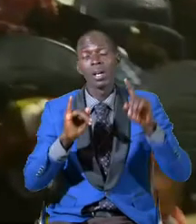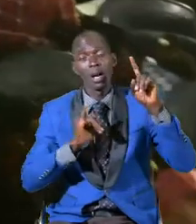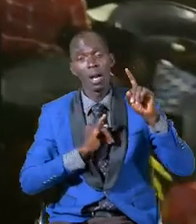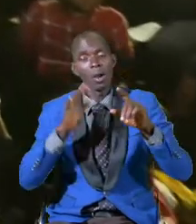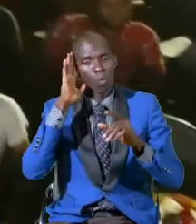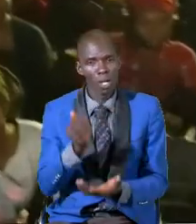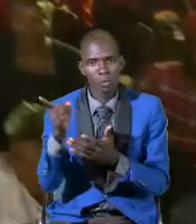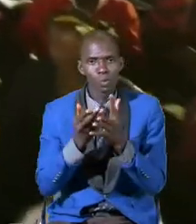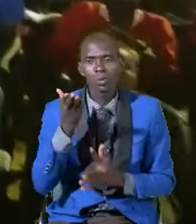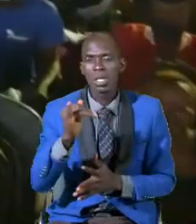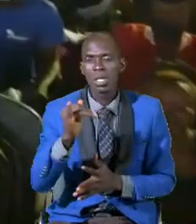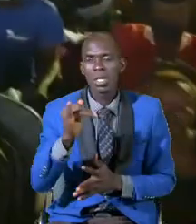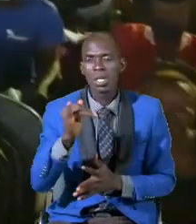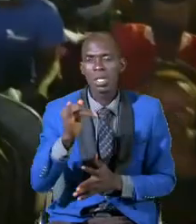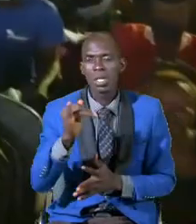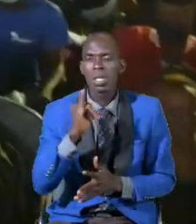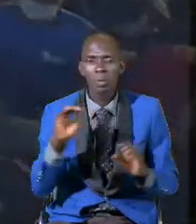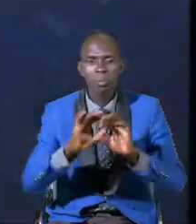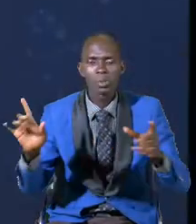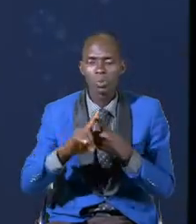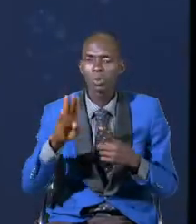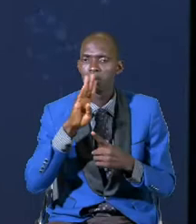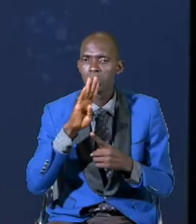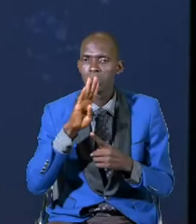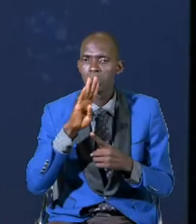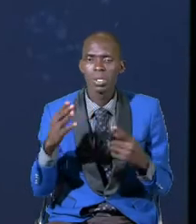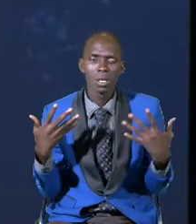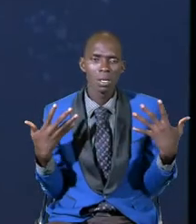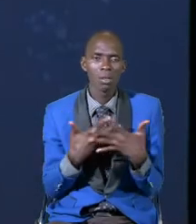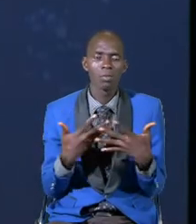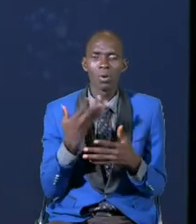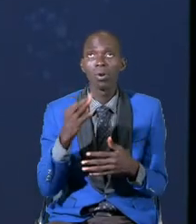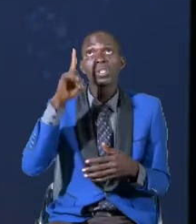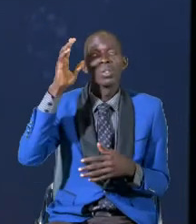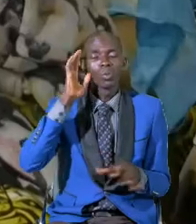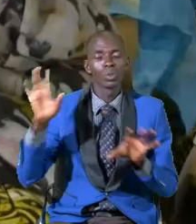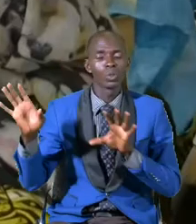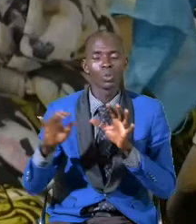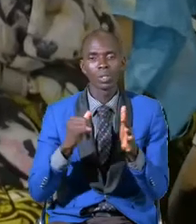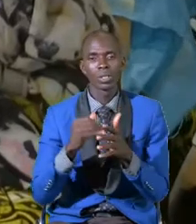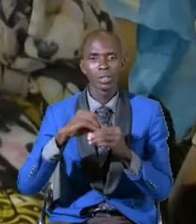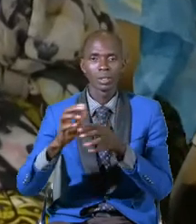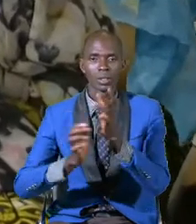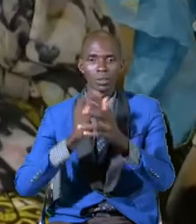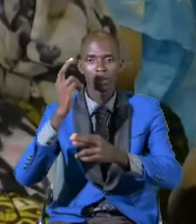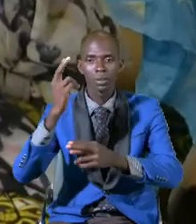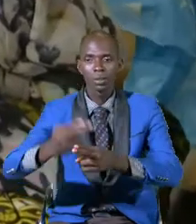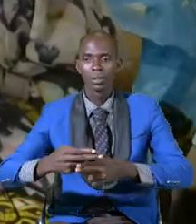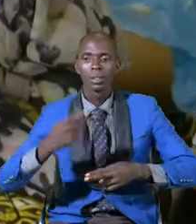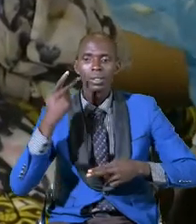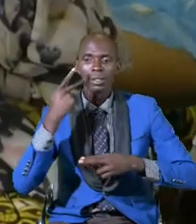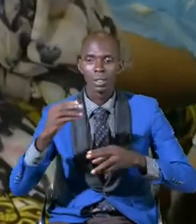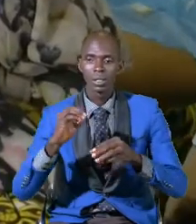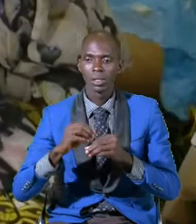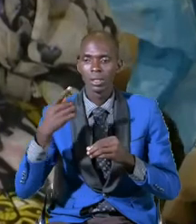through. There is nothing to be afraid of. He will do it in Jesus' name. Look at the beginning of that verse 6.